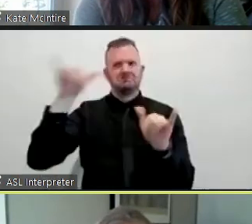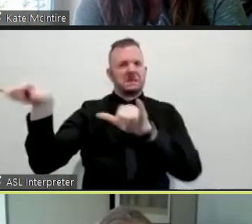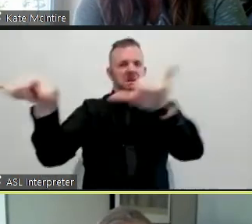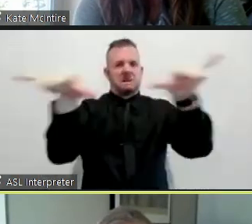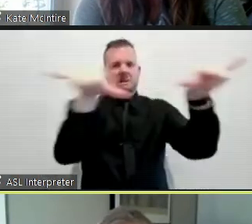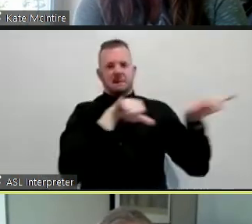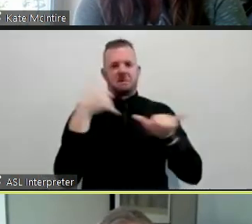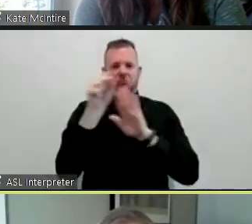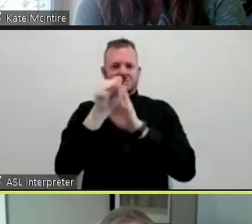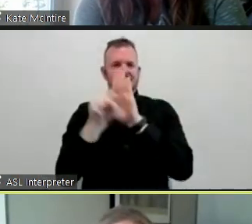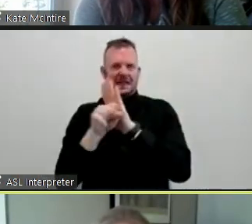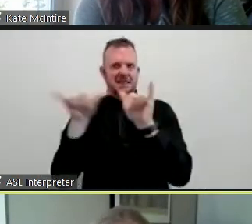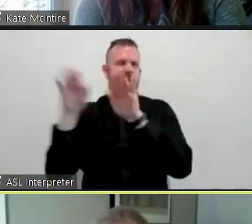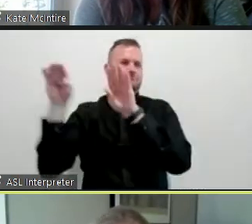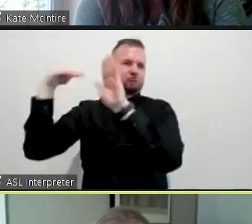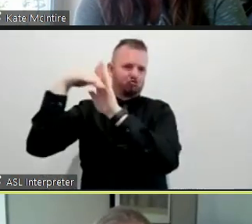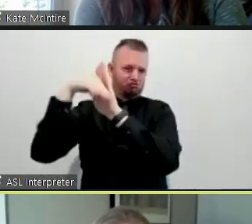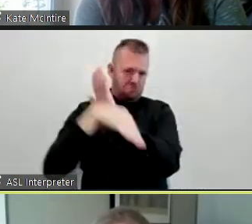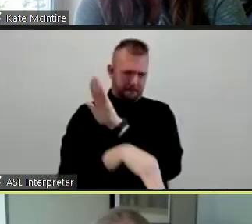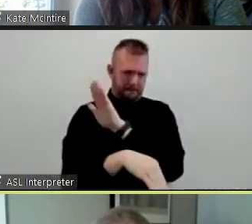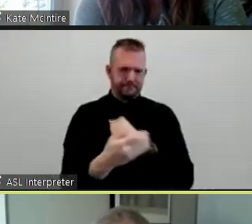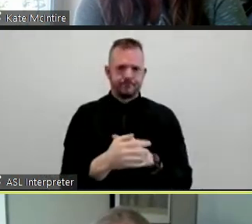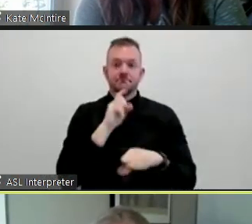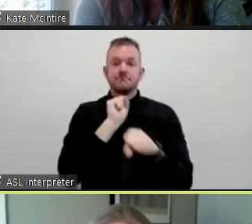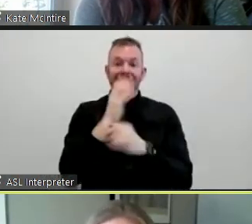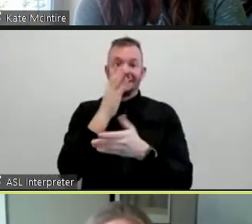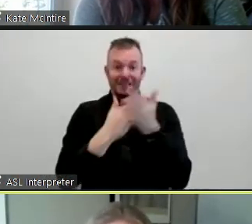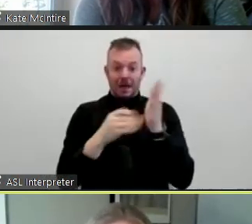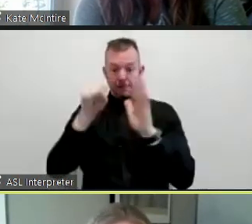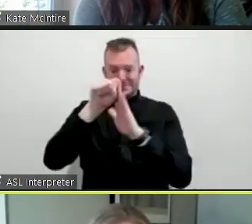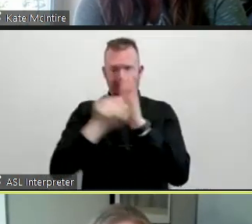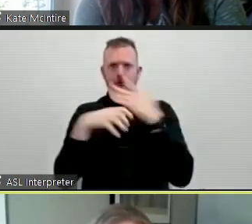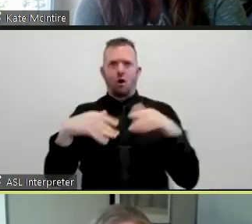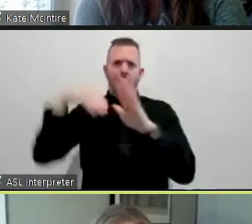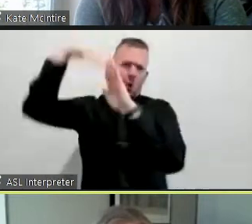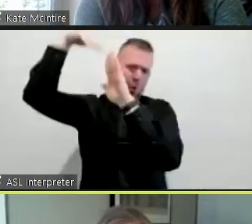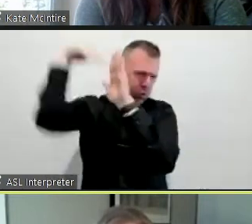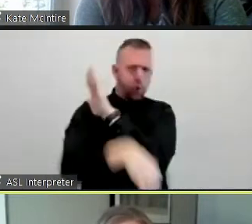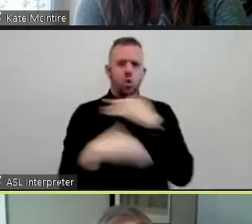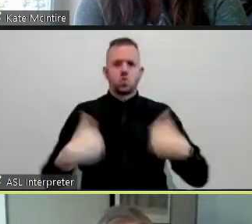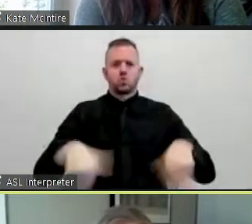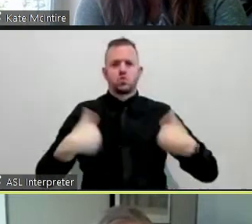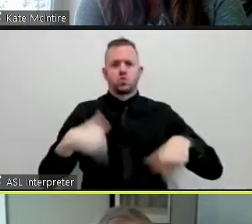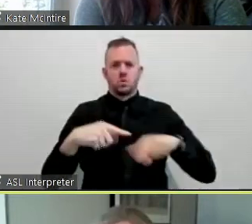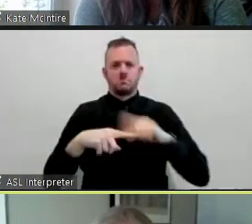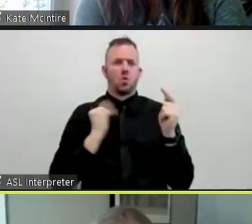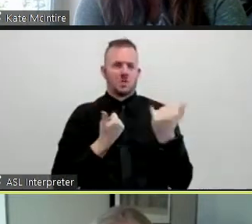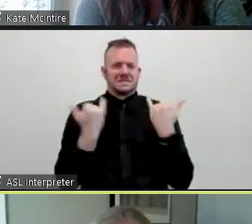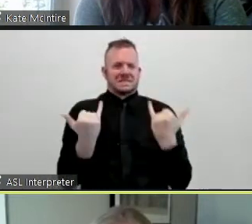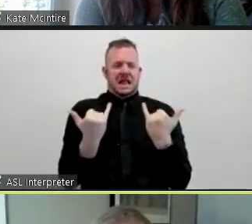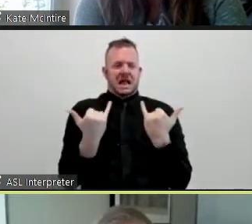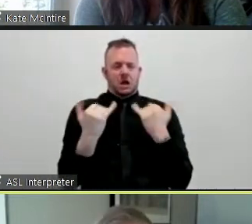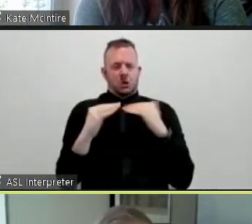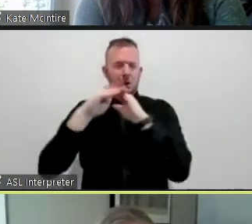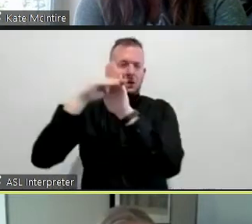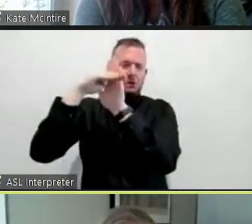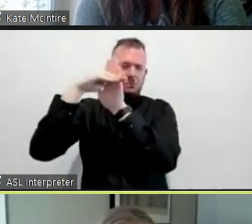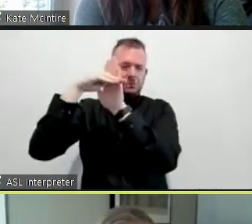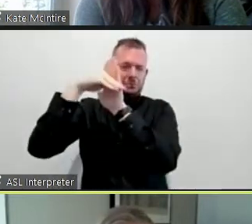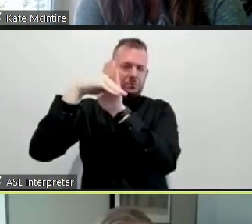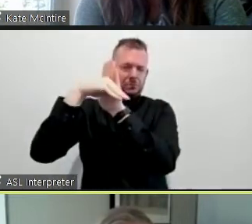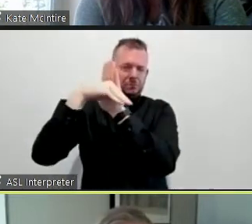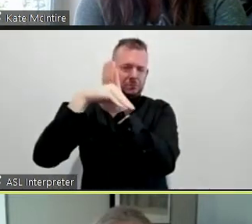that have more rapid rates of decline in cases than Colorado is seeing right now. But overall, Colorado and the US continue